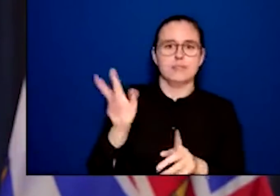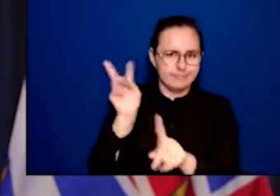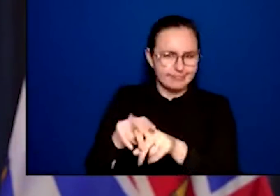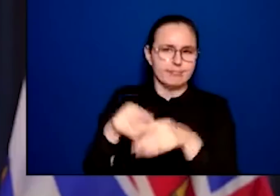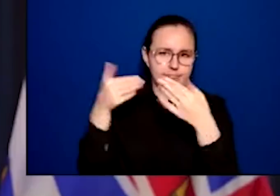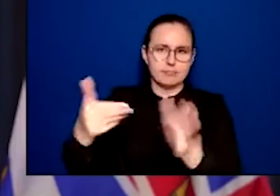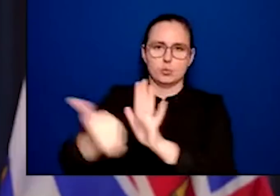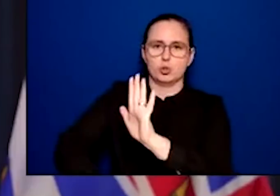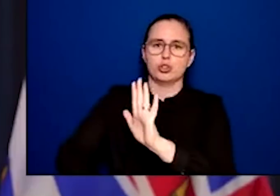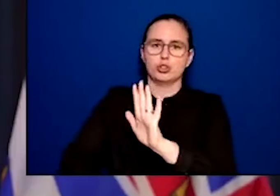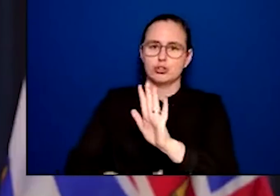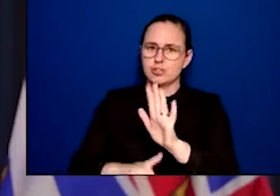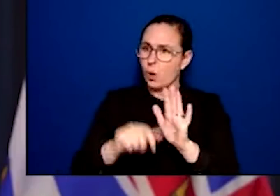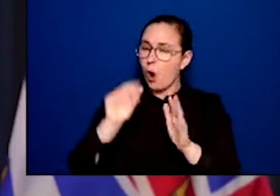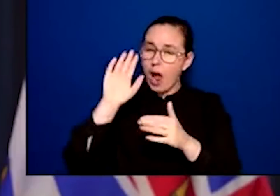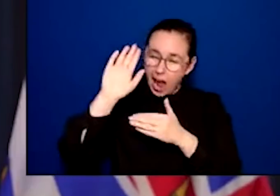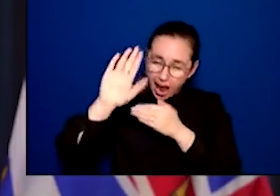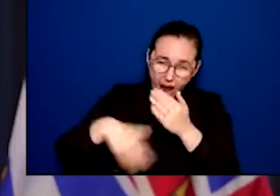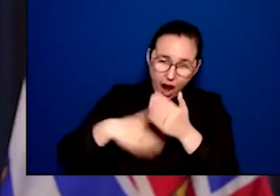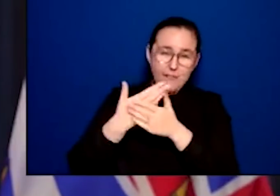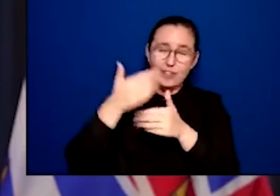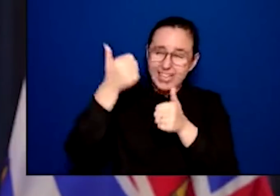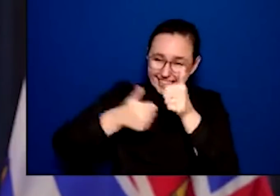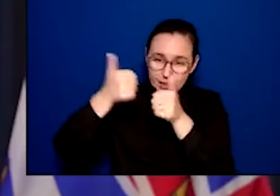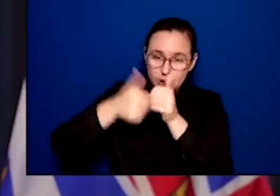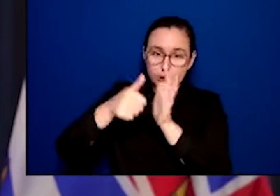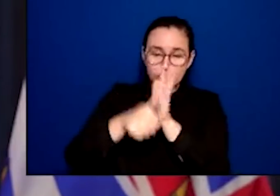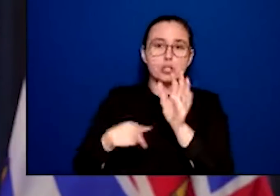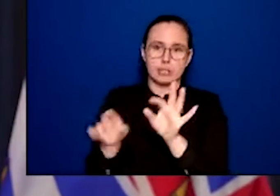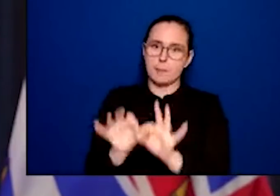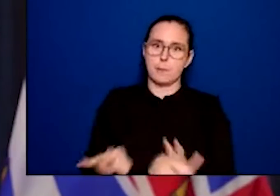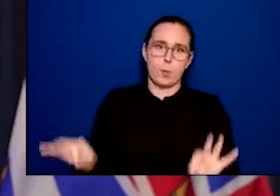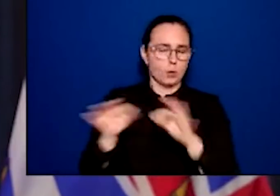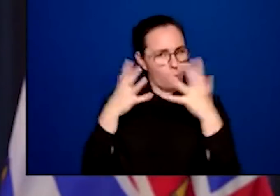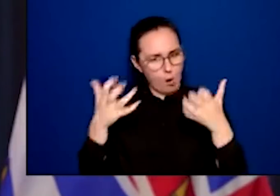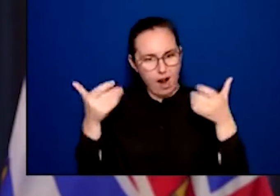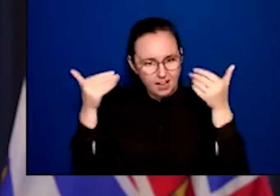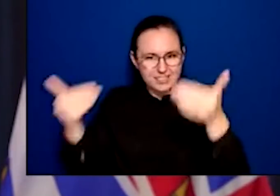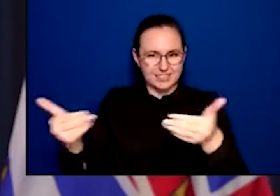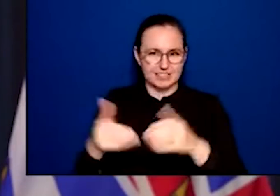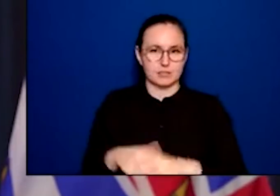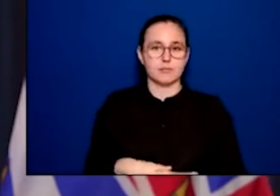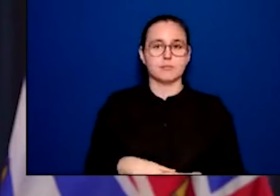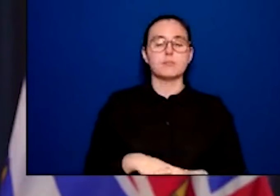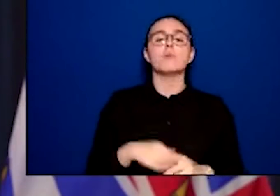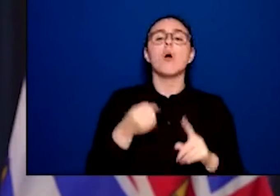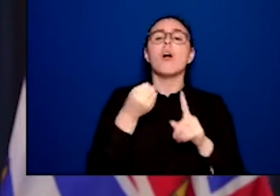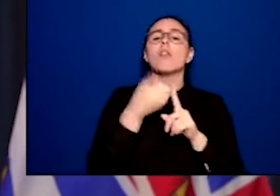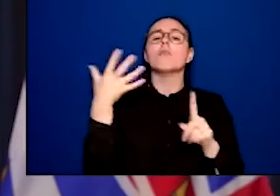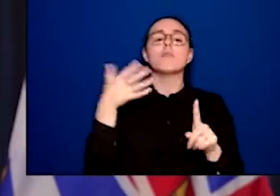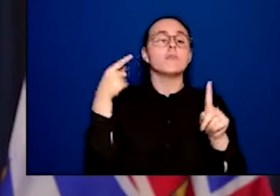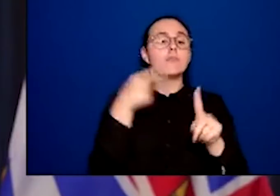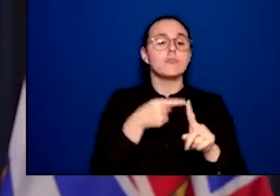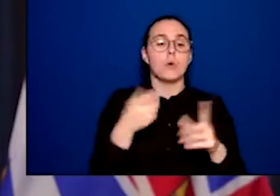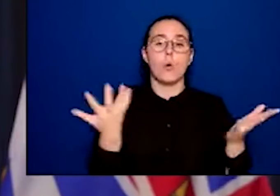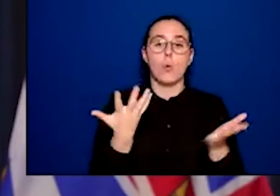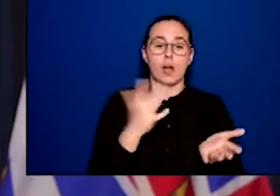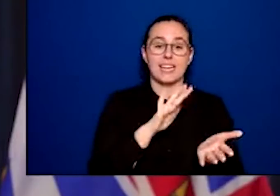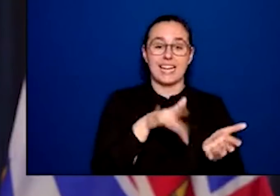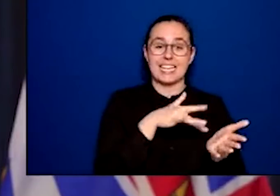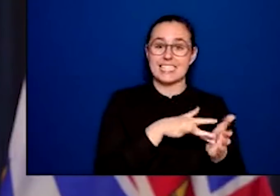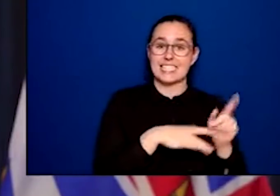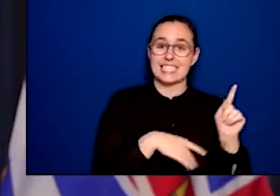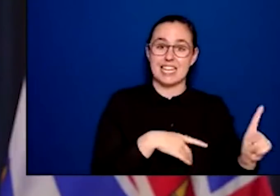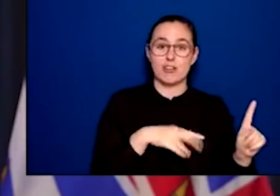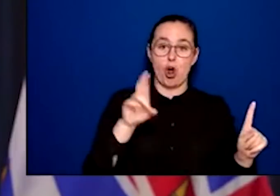surgeries is important, and we all need to do our part. Just to report on some of the details, in Interior Health, Royal Inland Hospital will resume